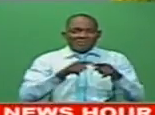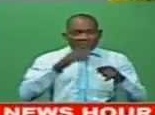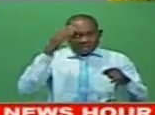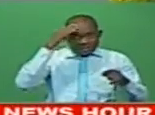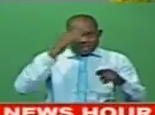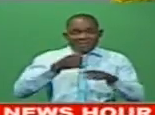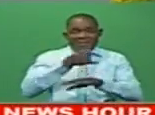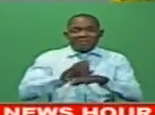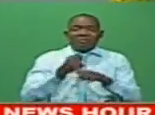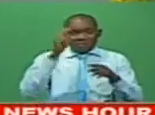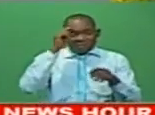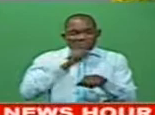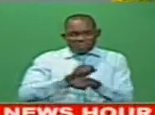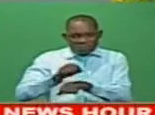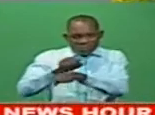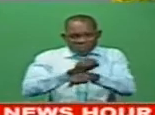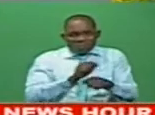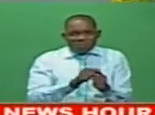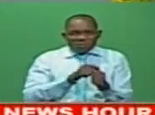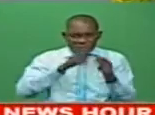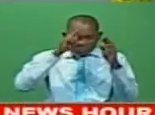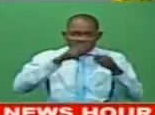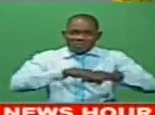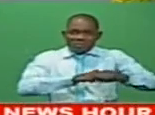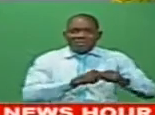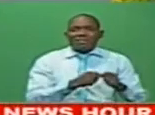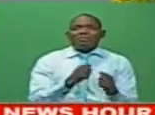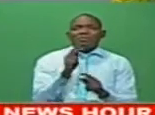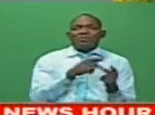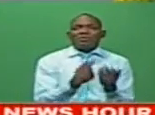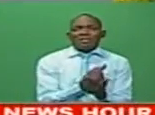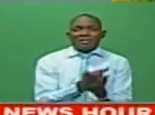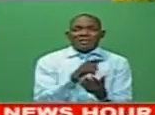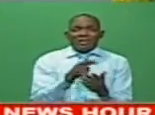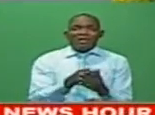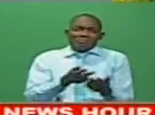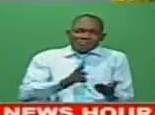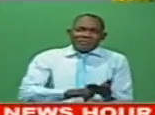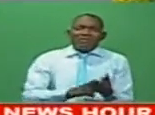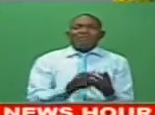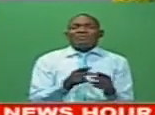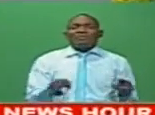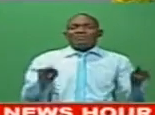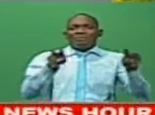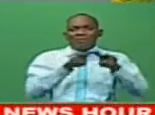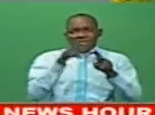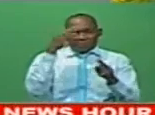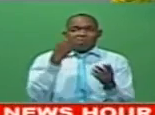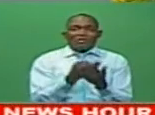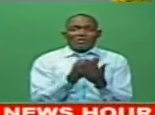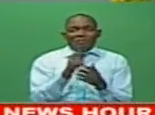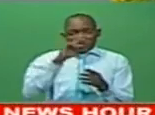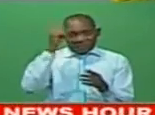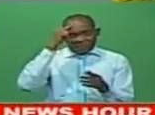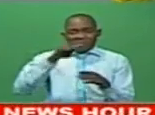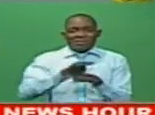in the public sector to work with integrity to protect the public purse by guaranteeing value for money in all public